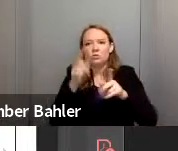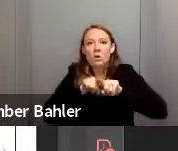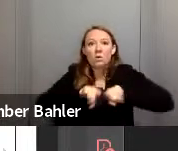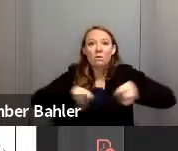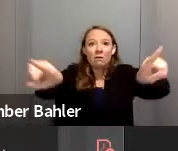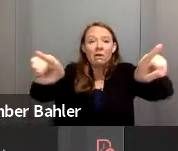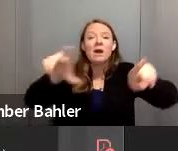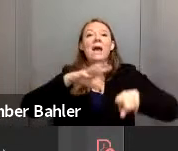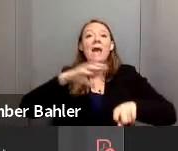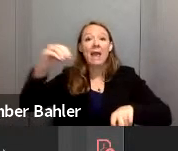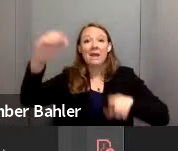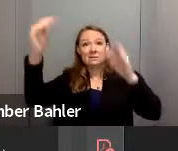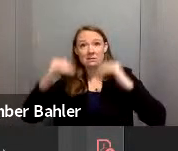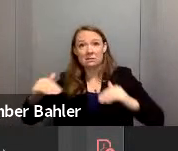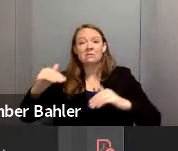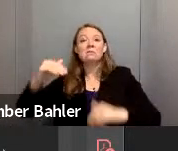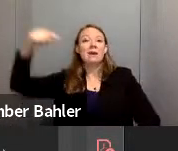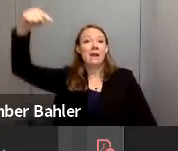slide.